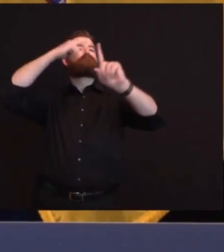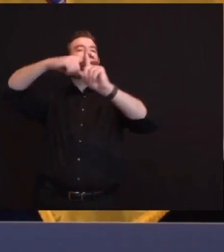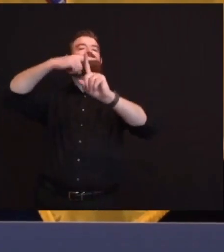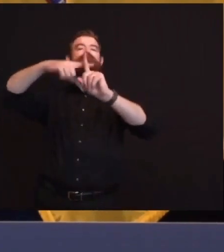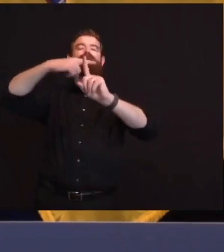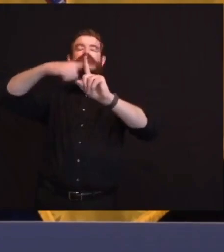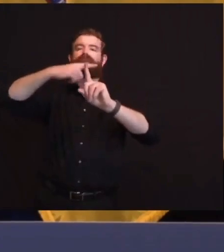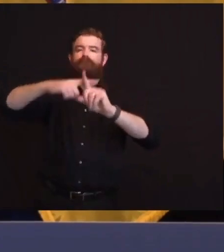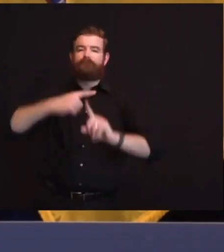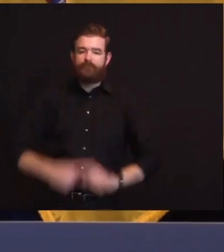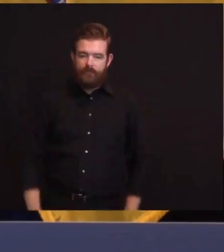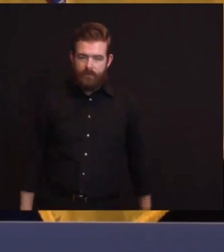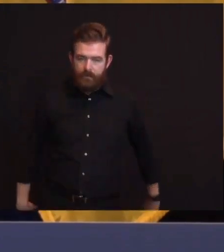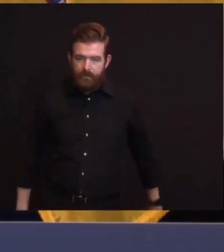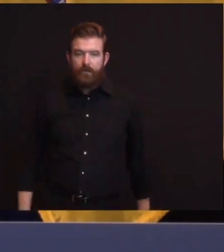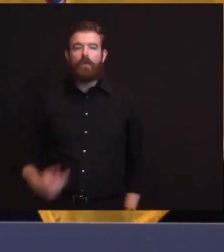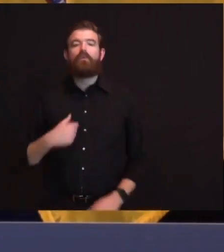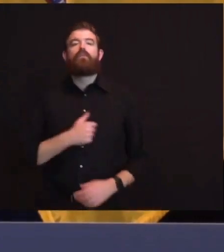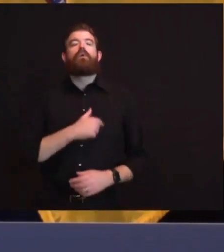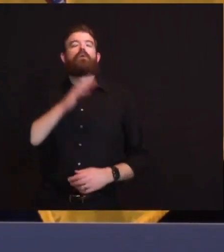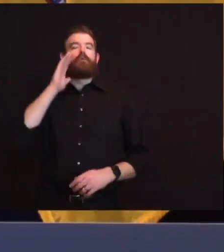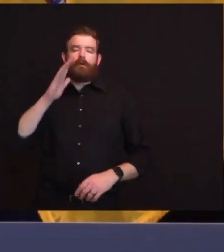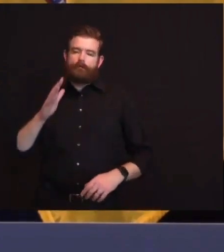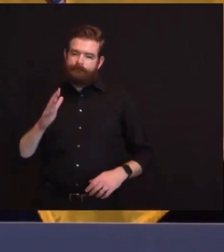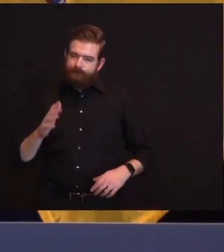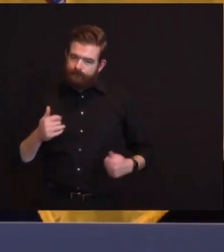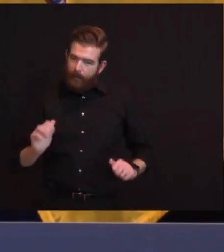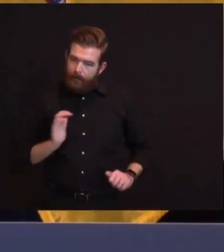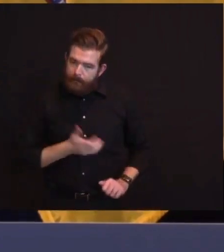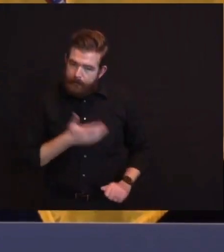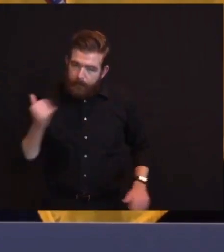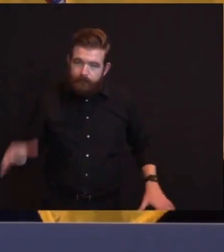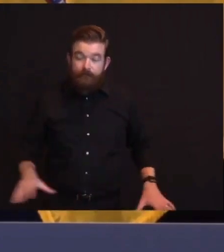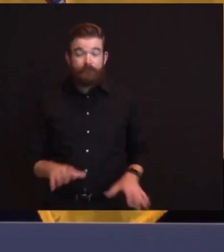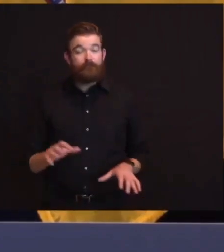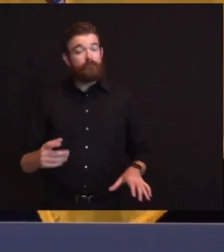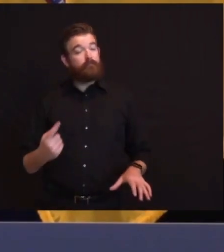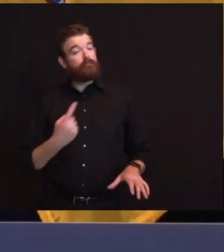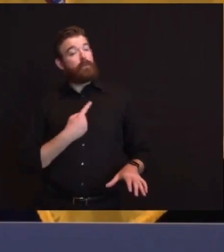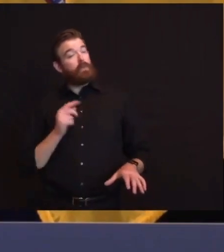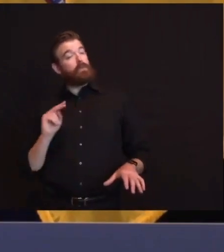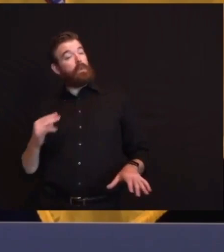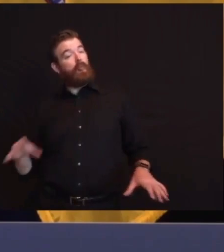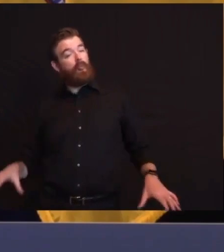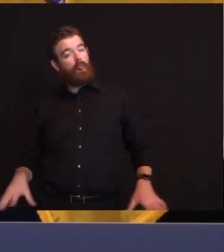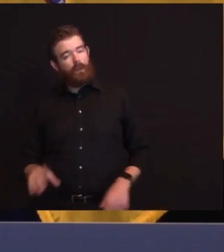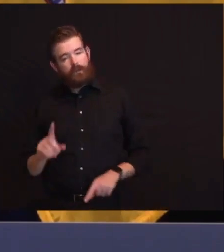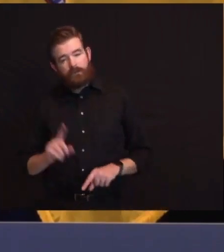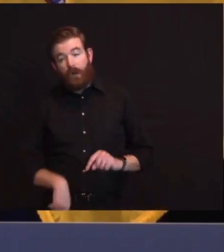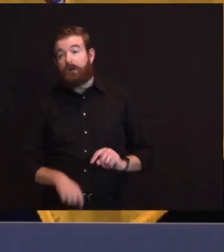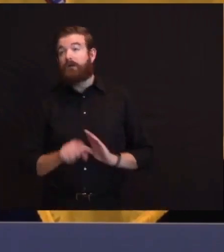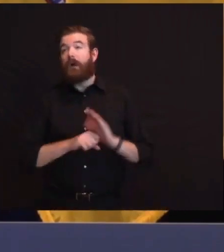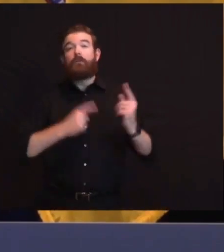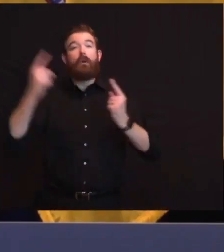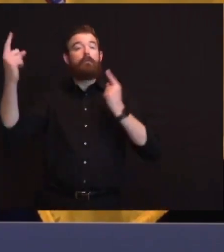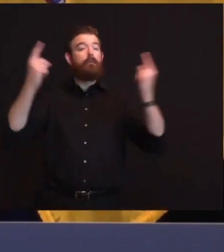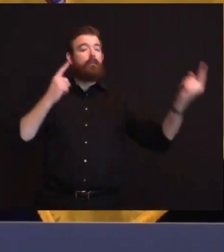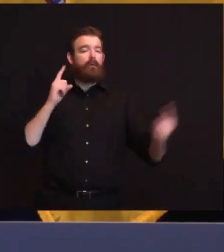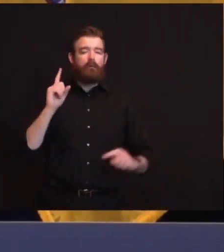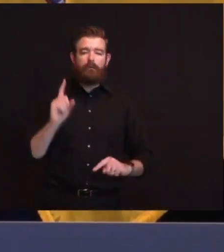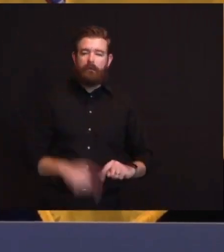We have and will continue to, but we can't do it all. No state can. We need the federal government to come